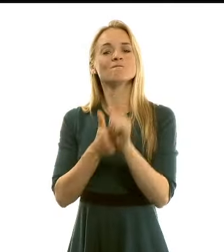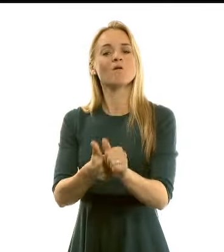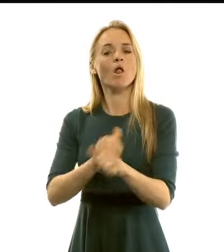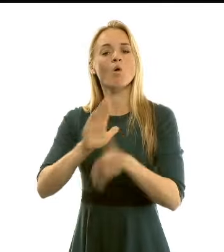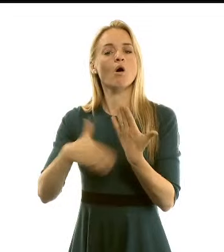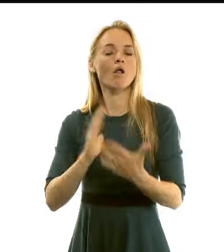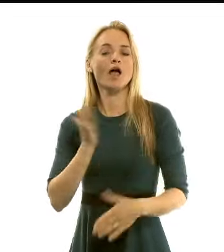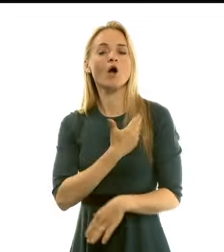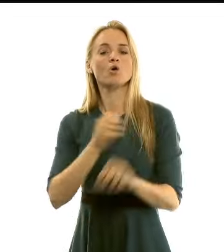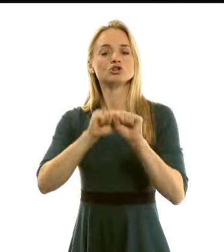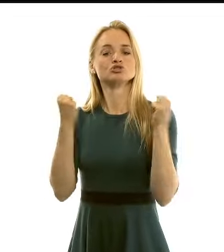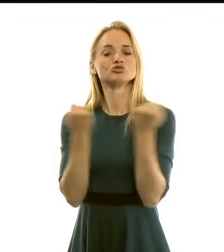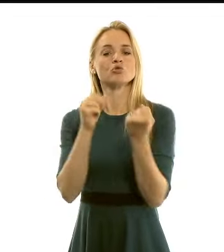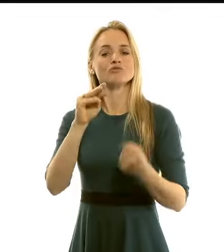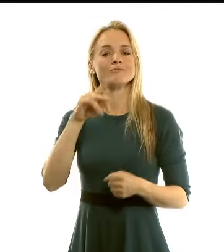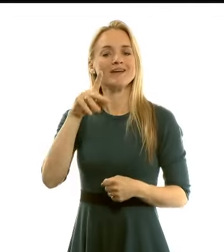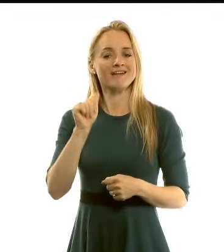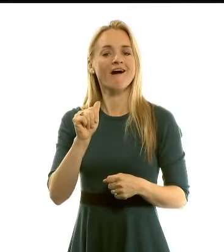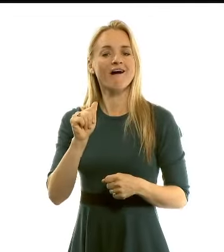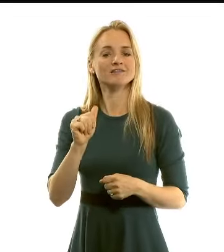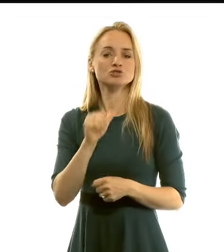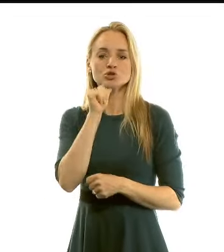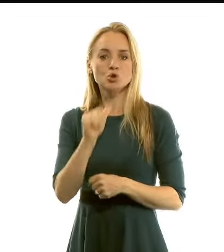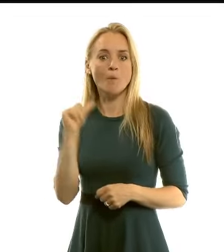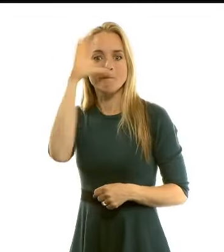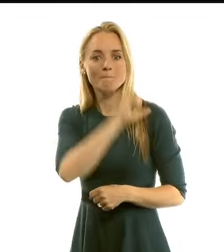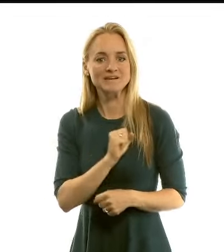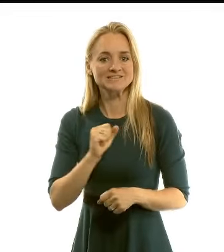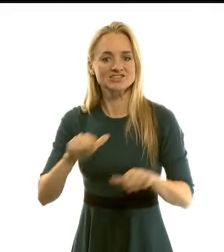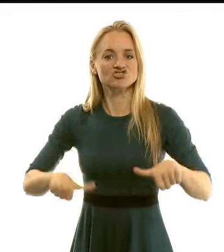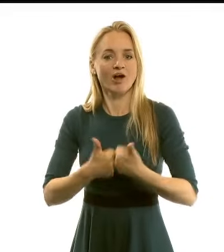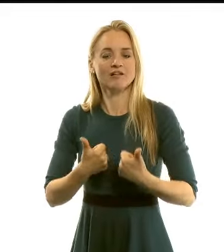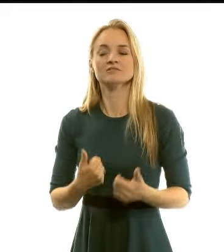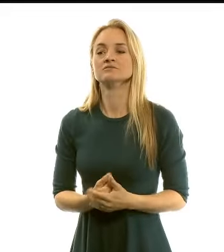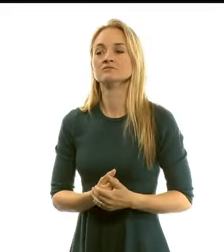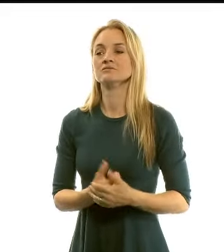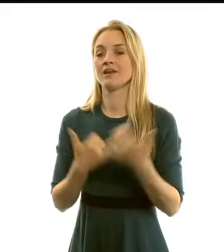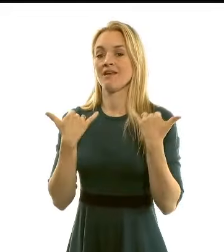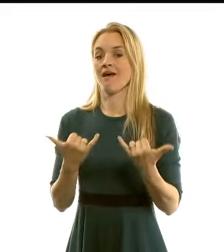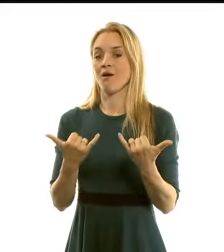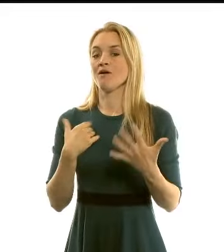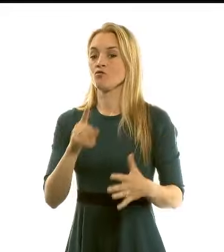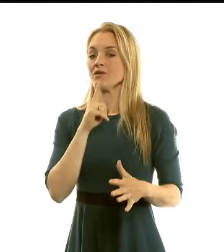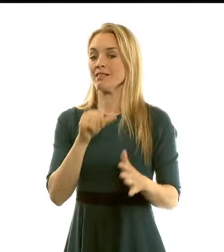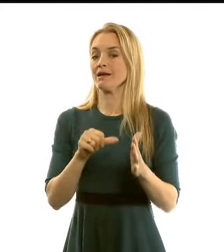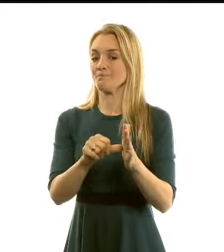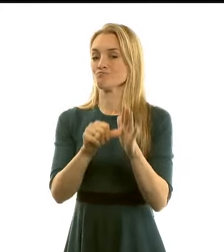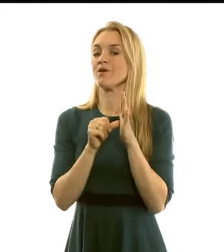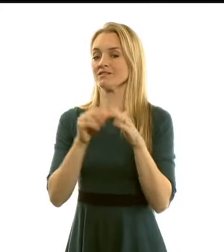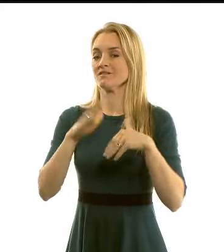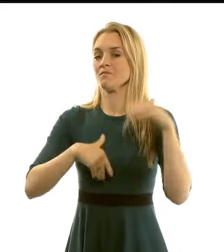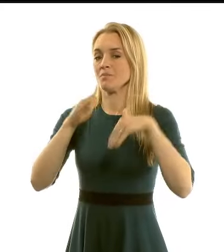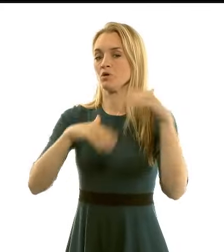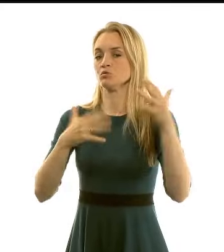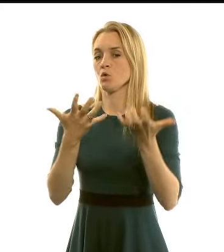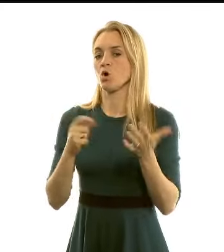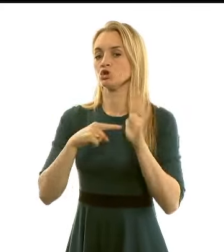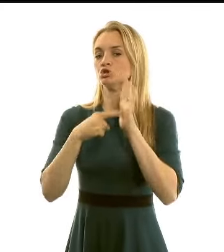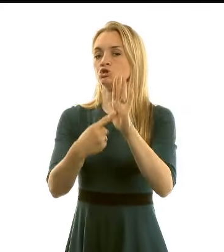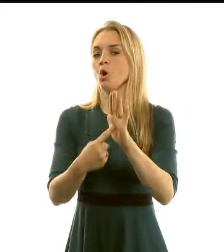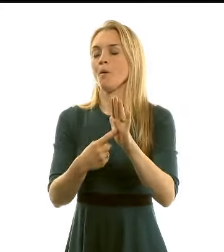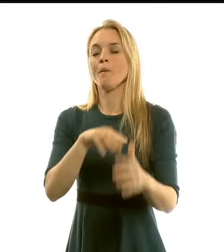on the fun. Yeah, but now there is another massively impressive build we need to reveal. Let's bring back Matthew and Jamie. Matthew and